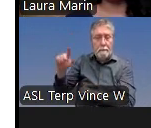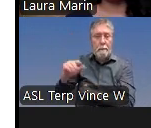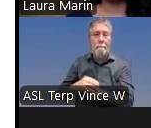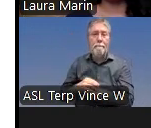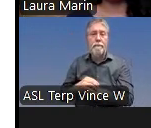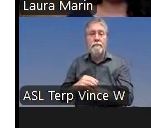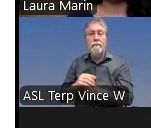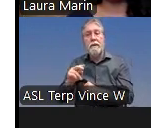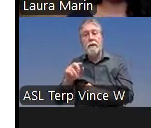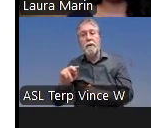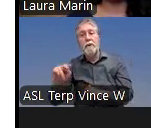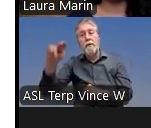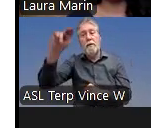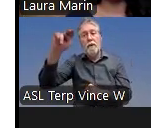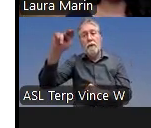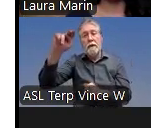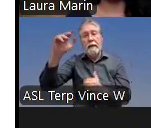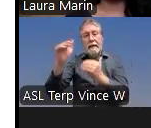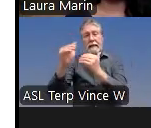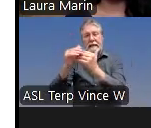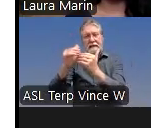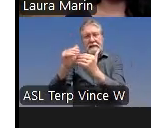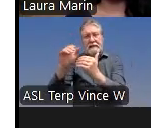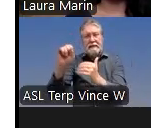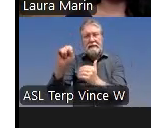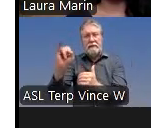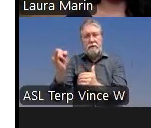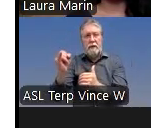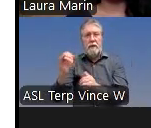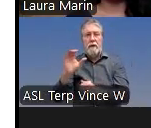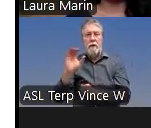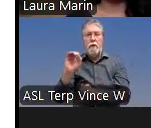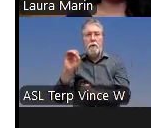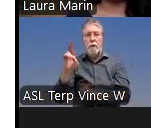Further north, closer to San Juan, is Corzal,